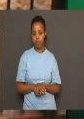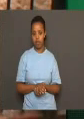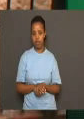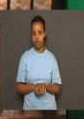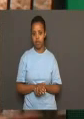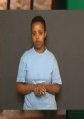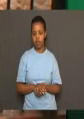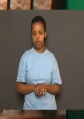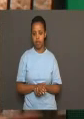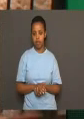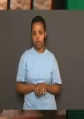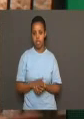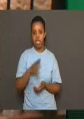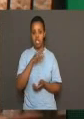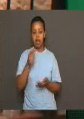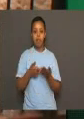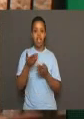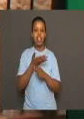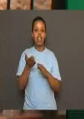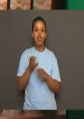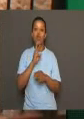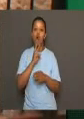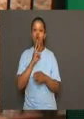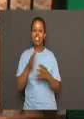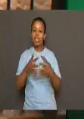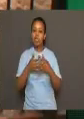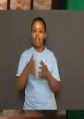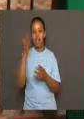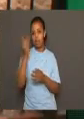They have to understand that they can use the water as a tool.